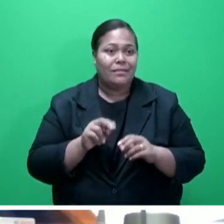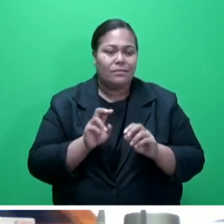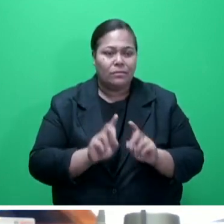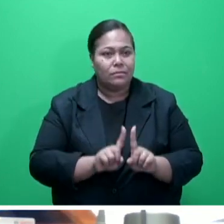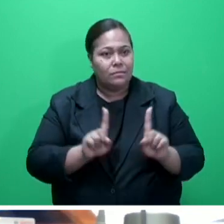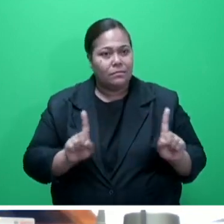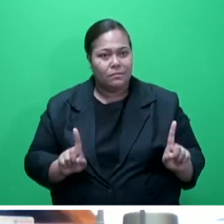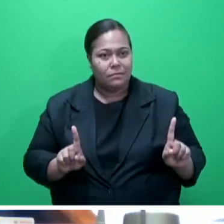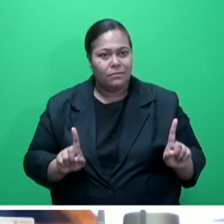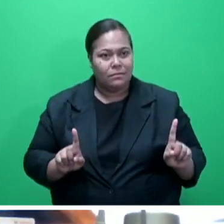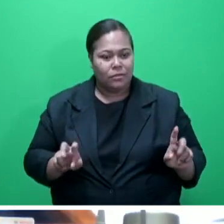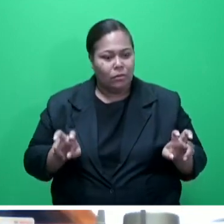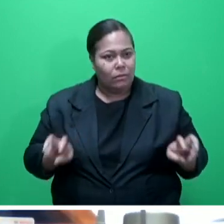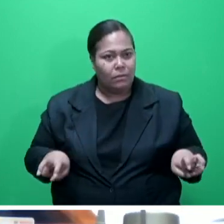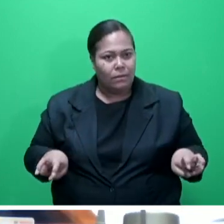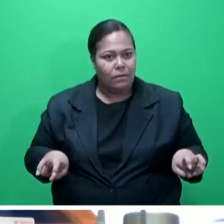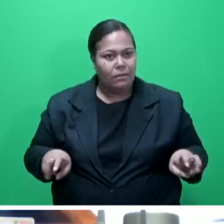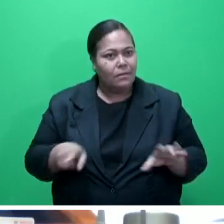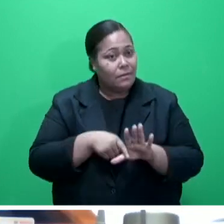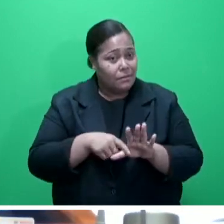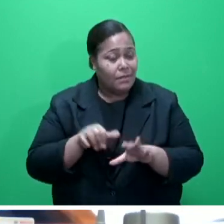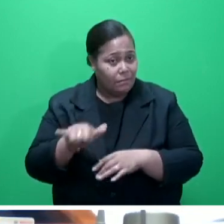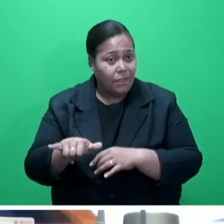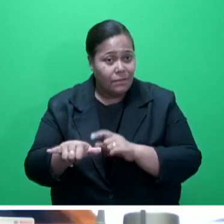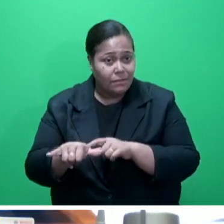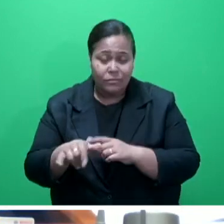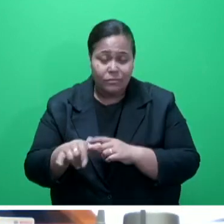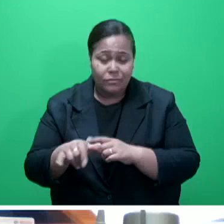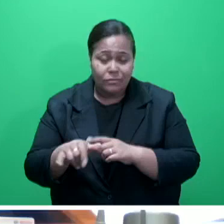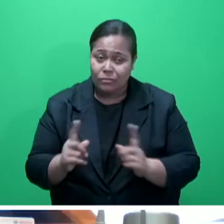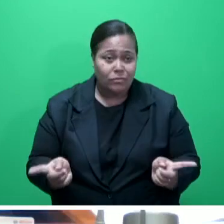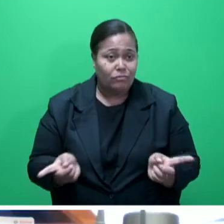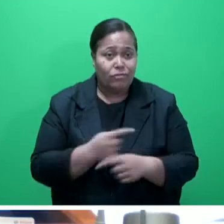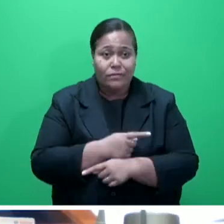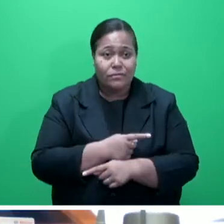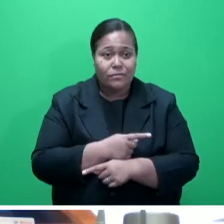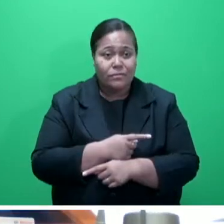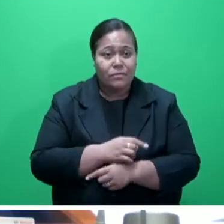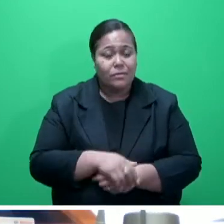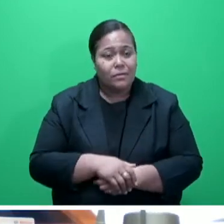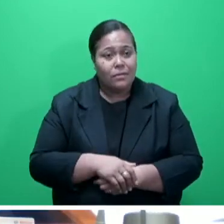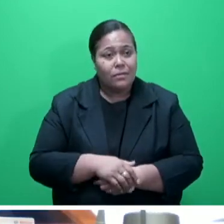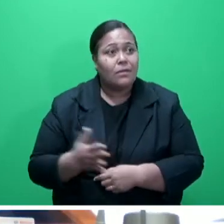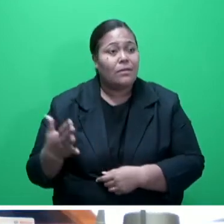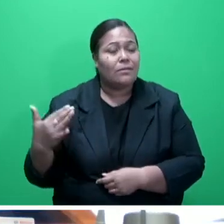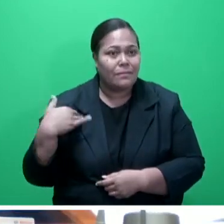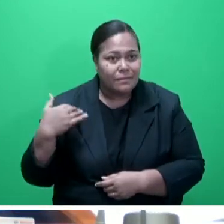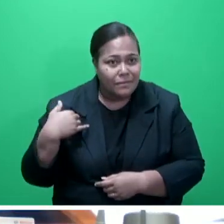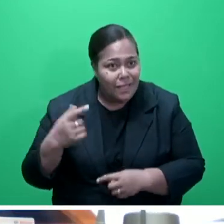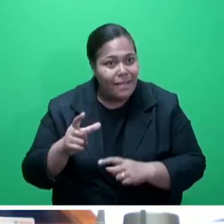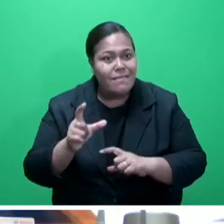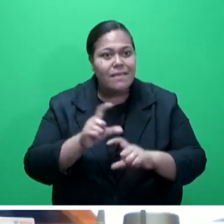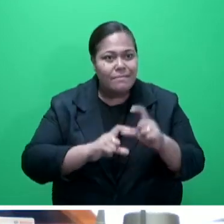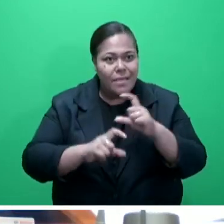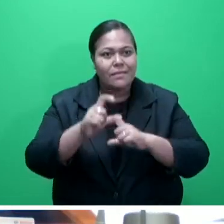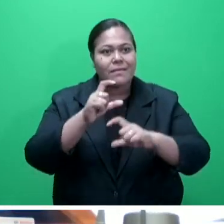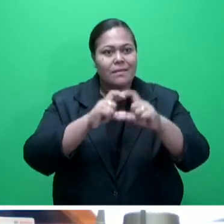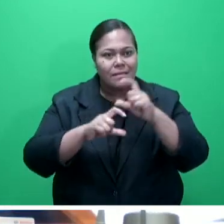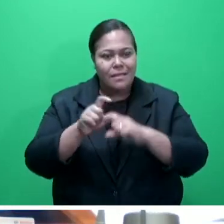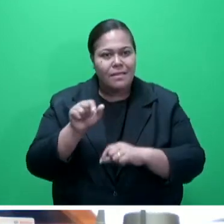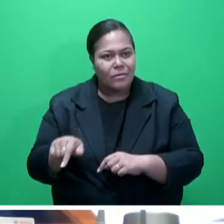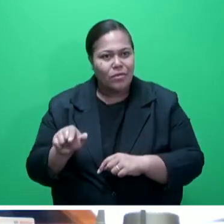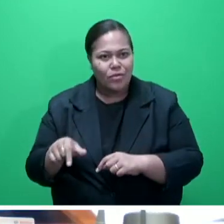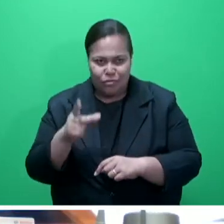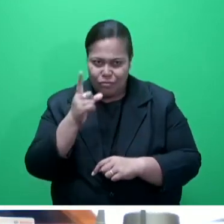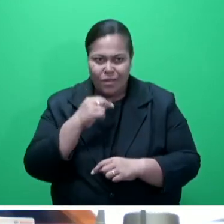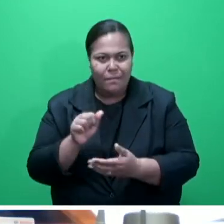it. So all of these will change. It have a huge impact in respect of your capacity to earn per seat